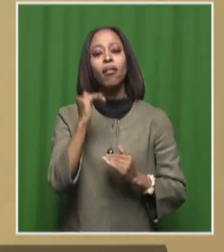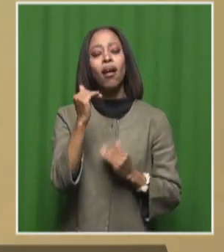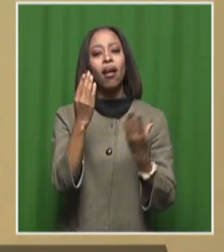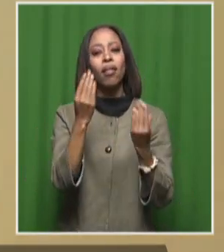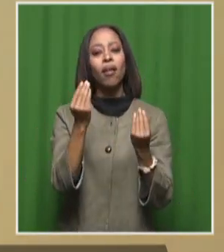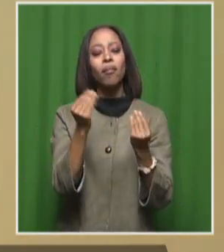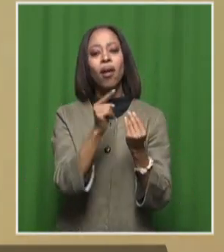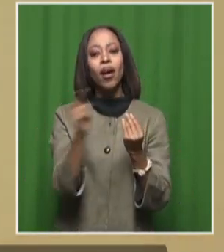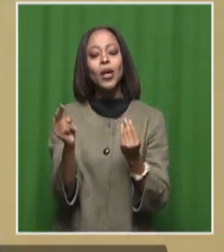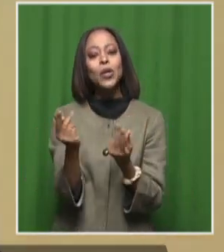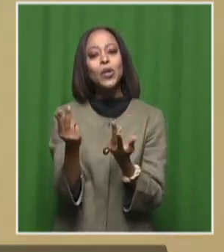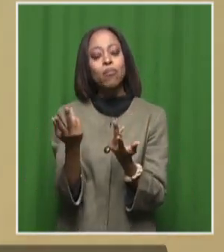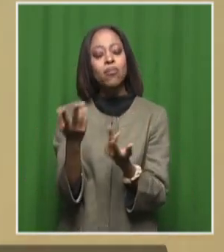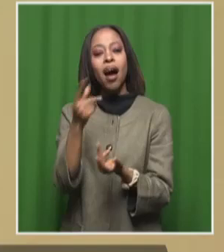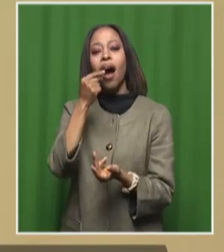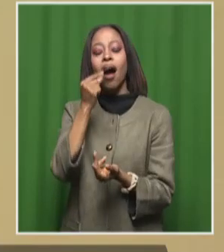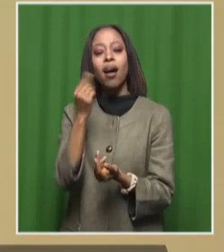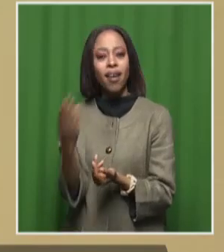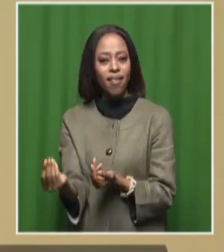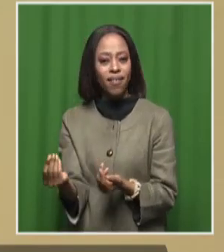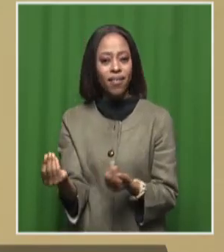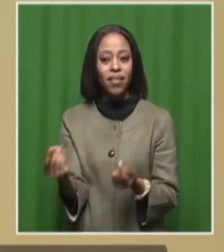unvaccinated, you are included in these